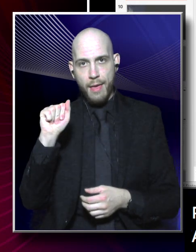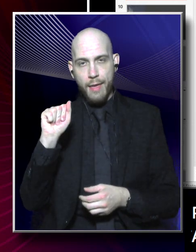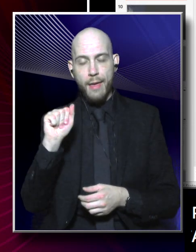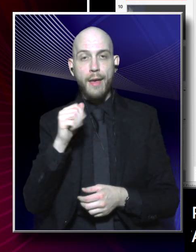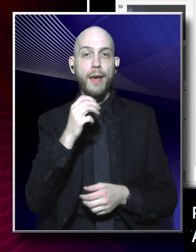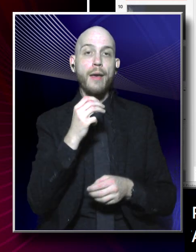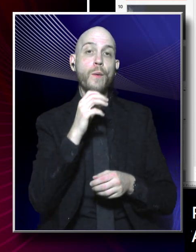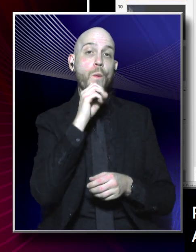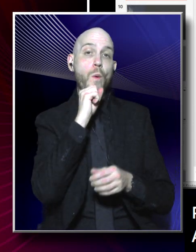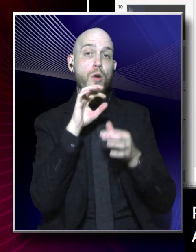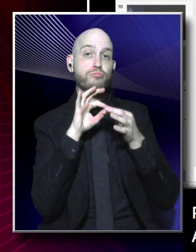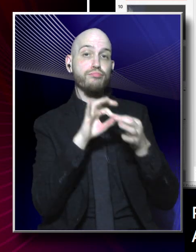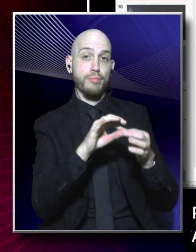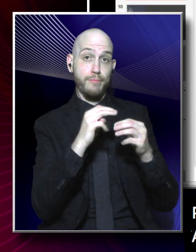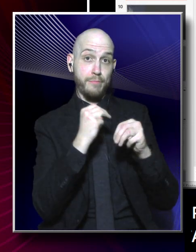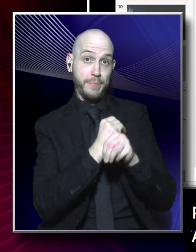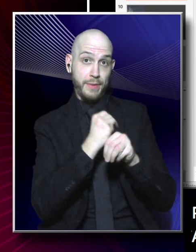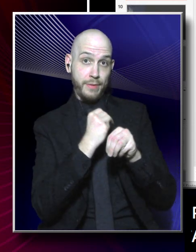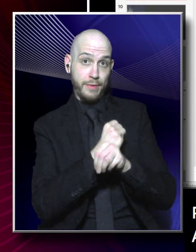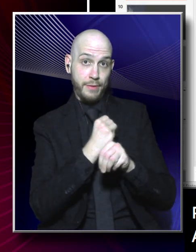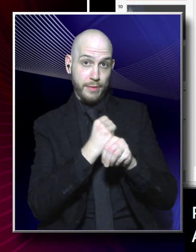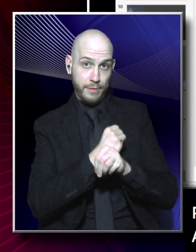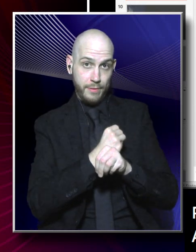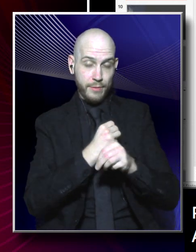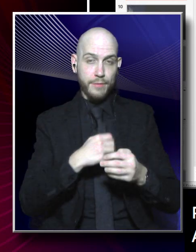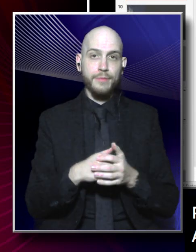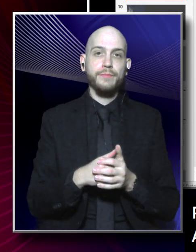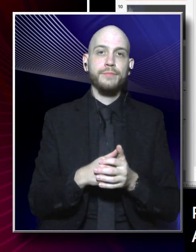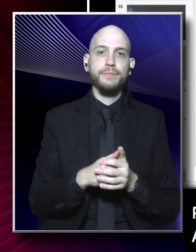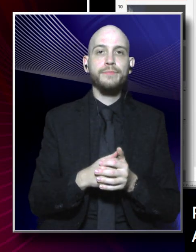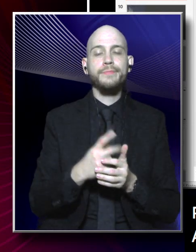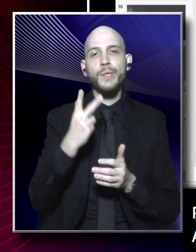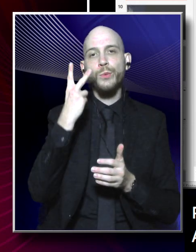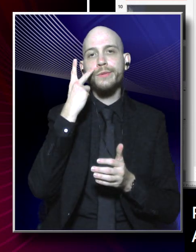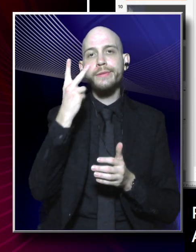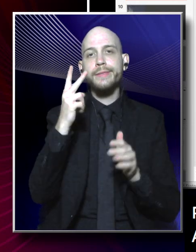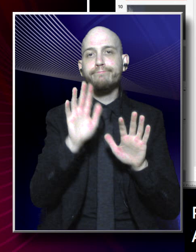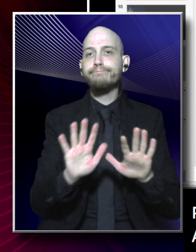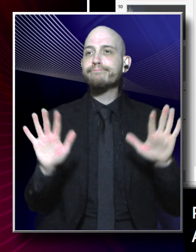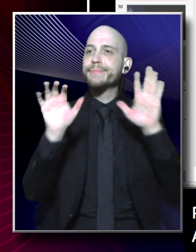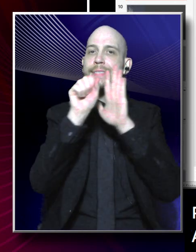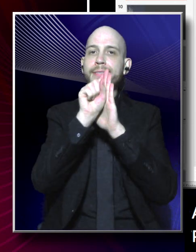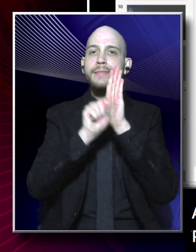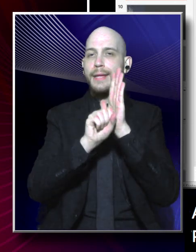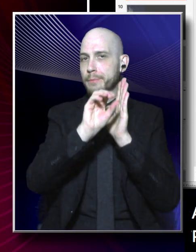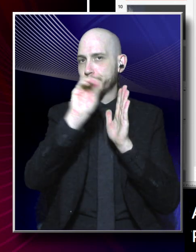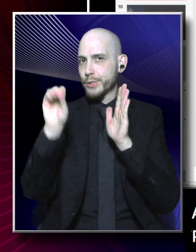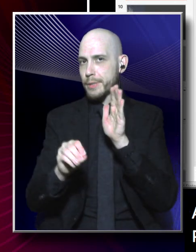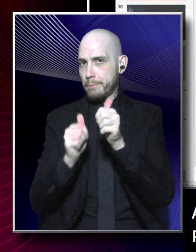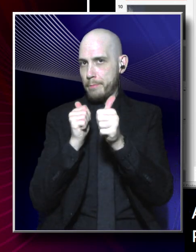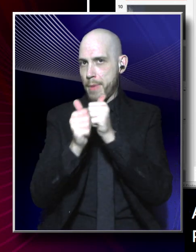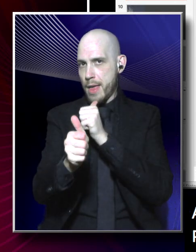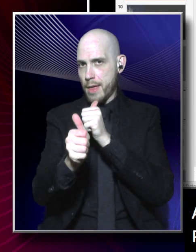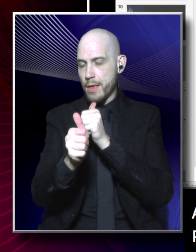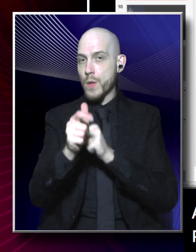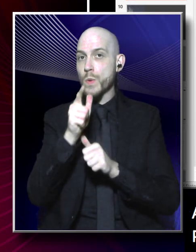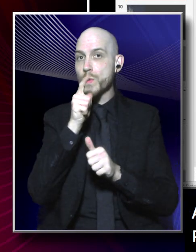and then the state percent passing with IEPs.